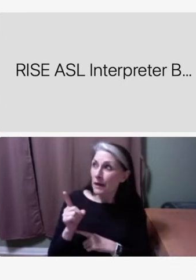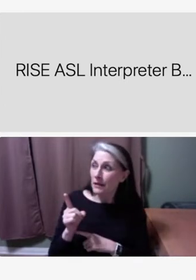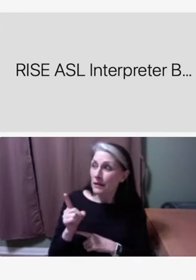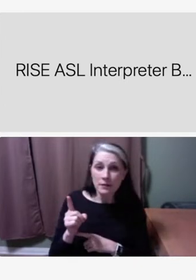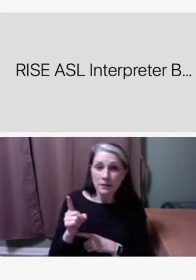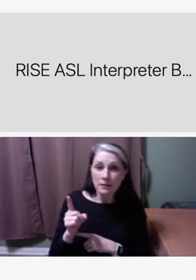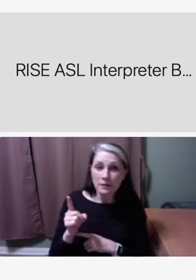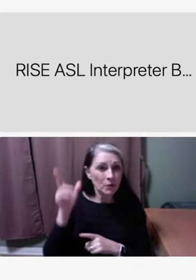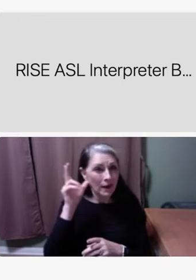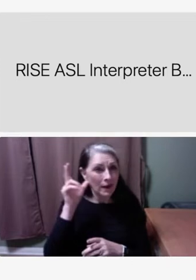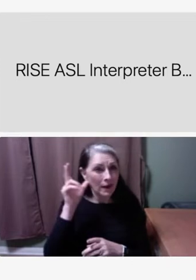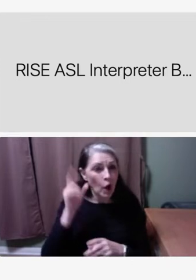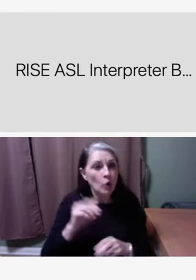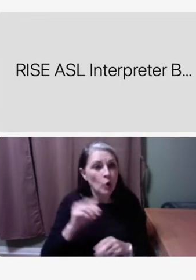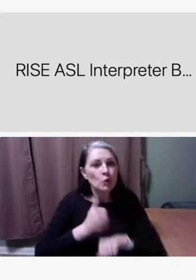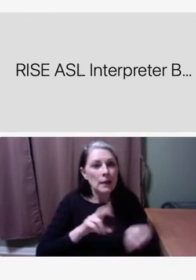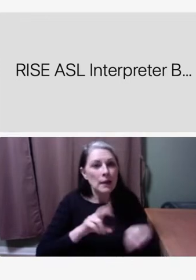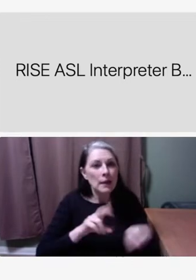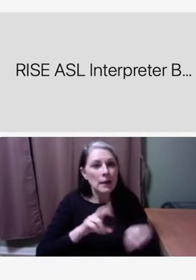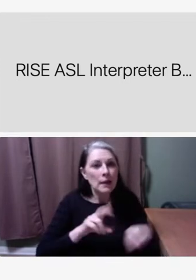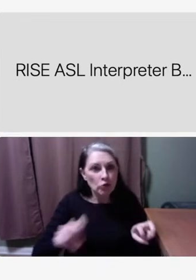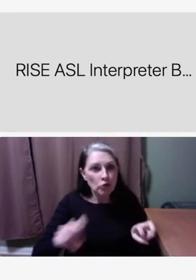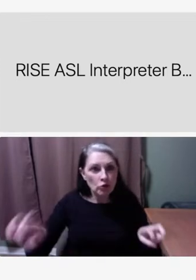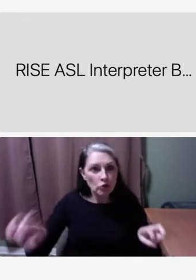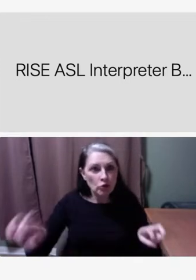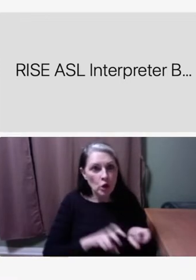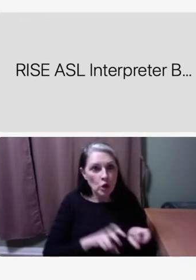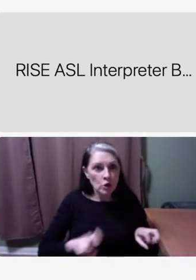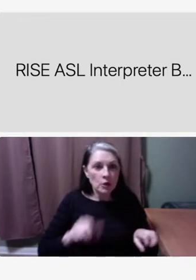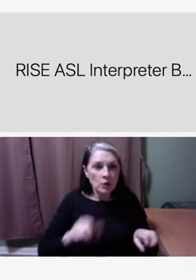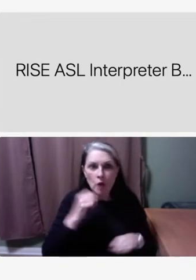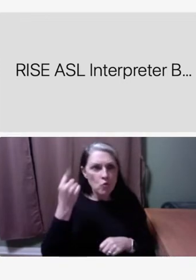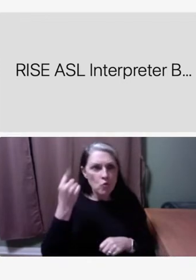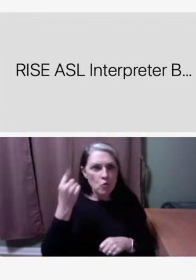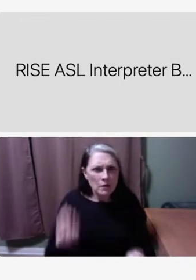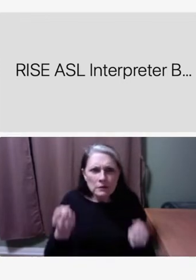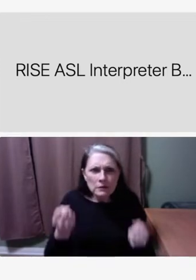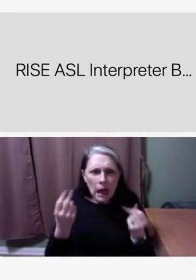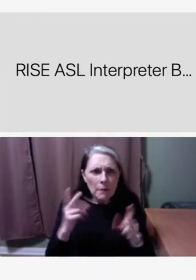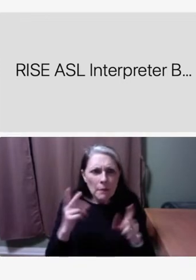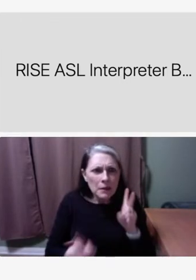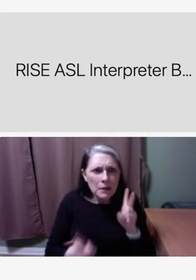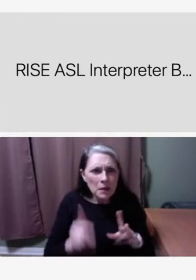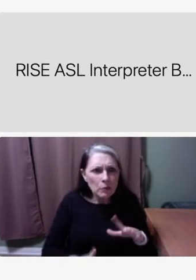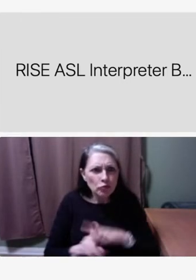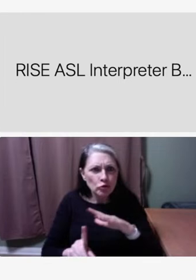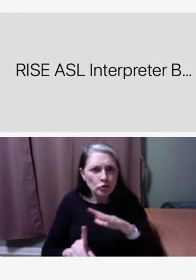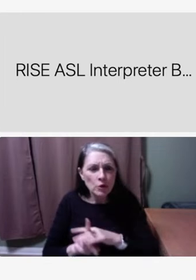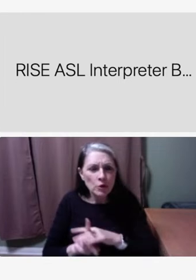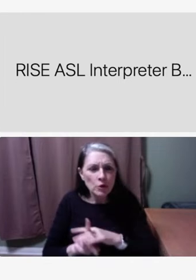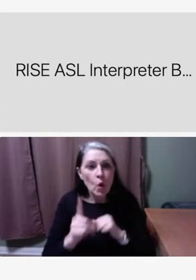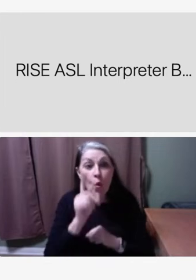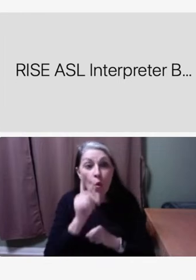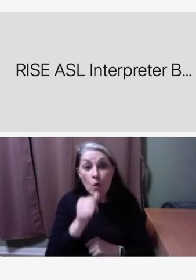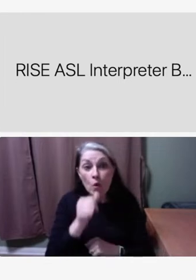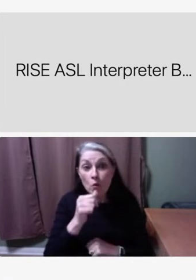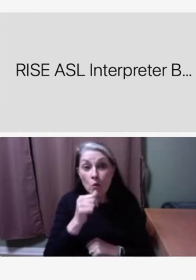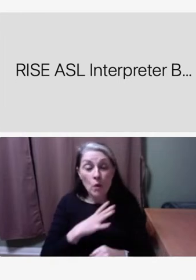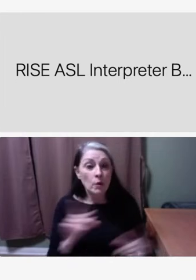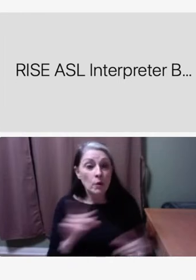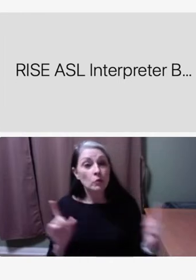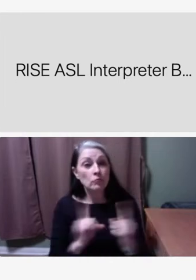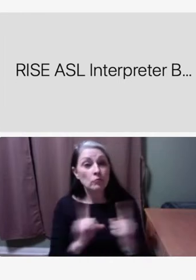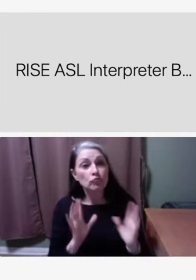going to be so many people there. And one lady was talking to me, because I can connect because we're brothers, sisters, and stuff like